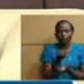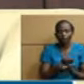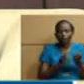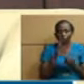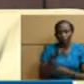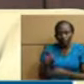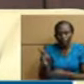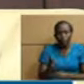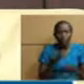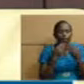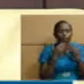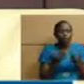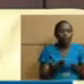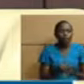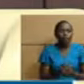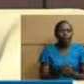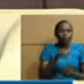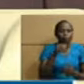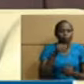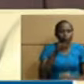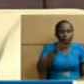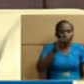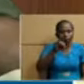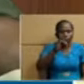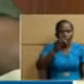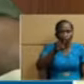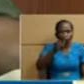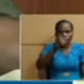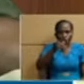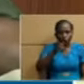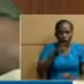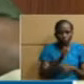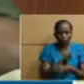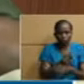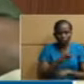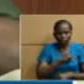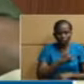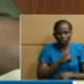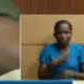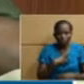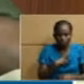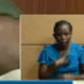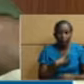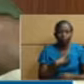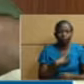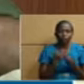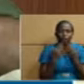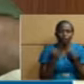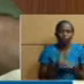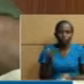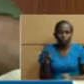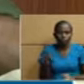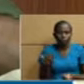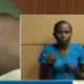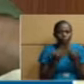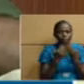thank Mr. Mujuni Bernard from the Ministry of Gender, Labour and Social Development. Thank you very much for making the time for us. Pleasure.